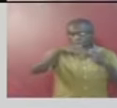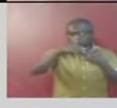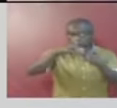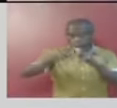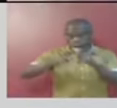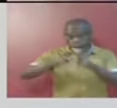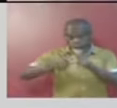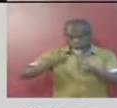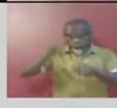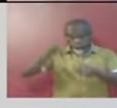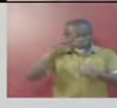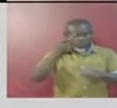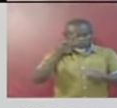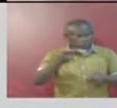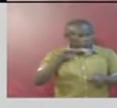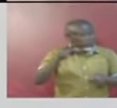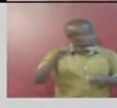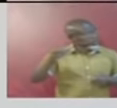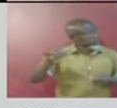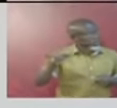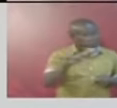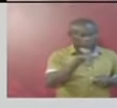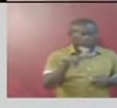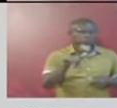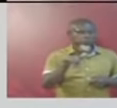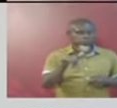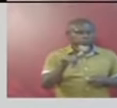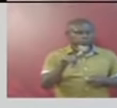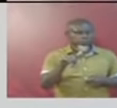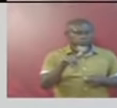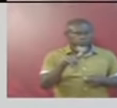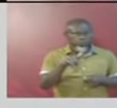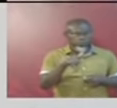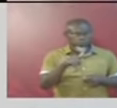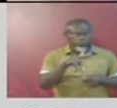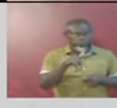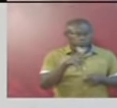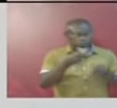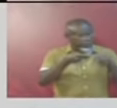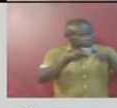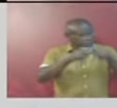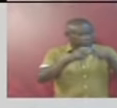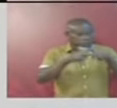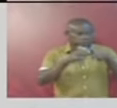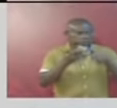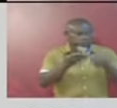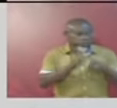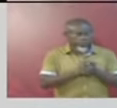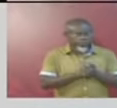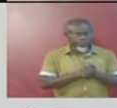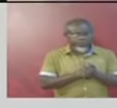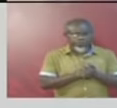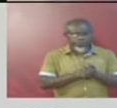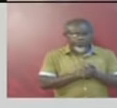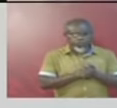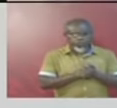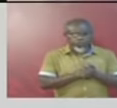similar findings. With respect to the emotional outcome of